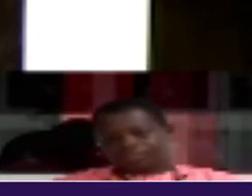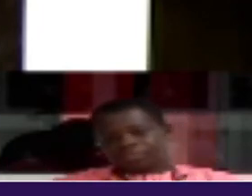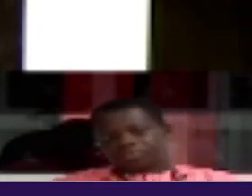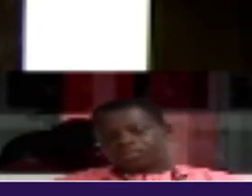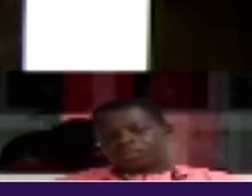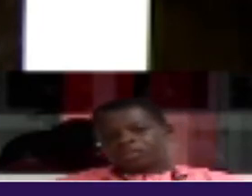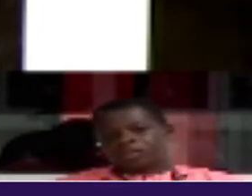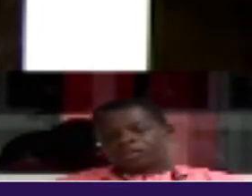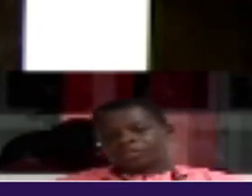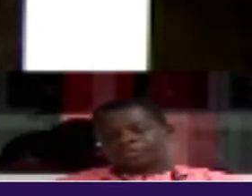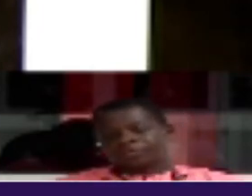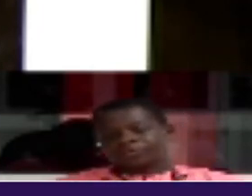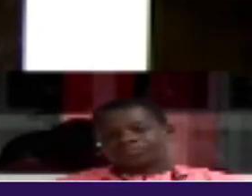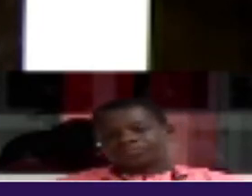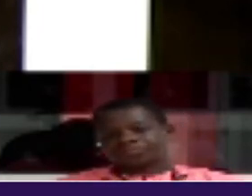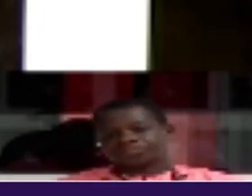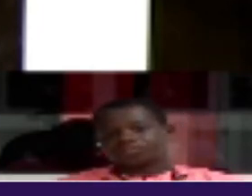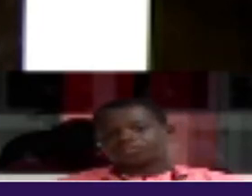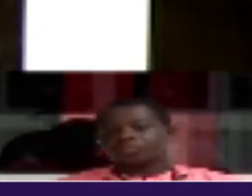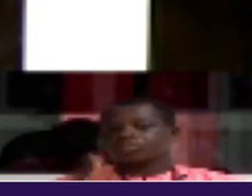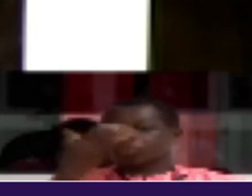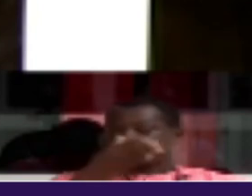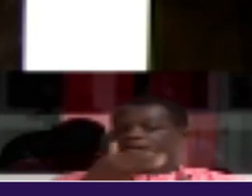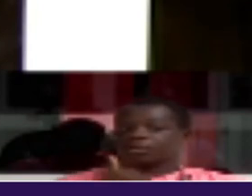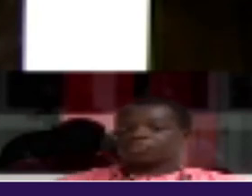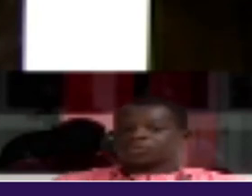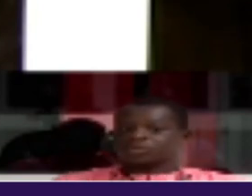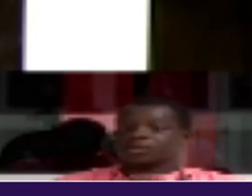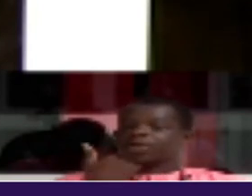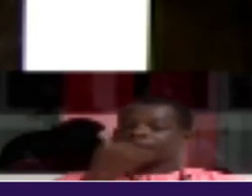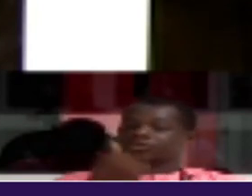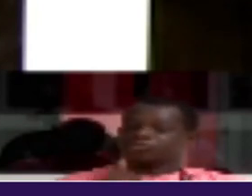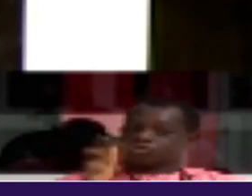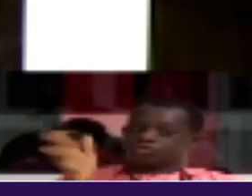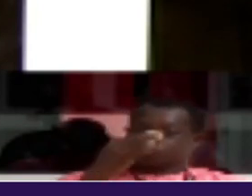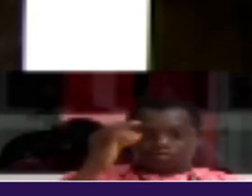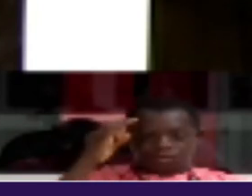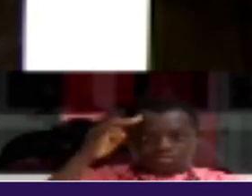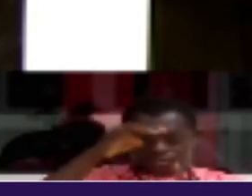there is where he asked me that they are going for a mission.